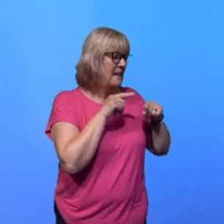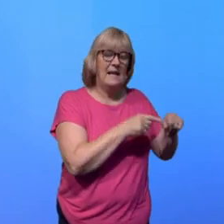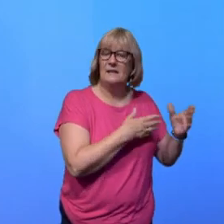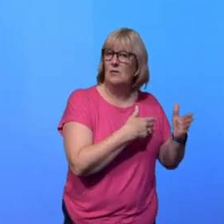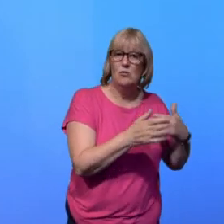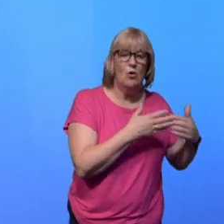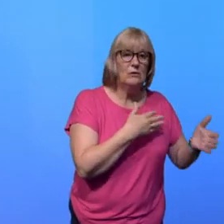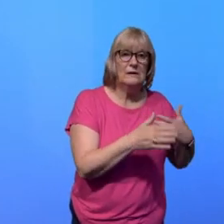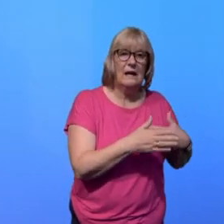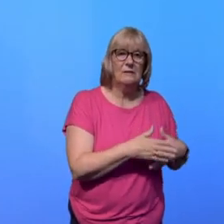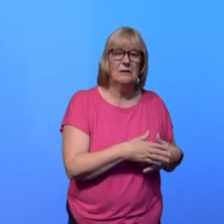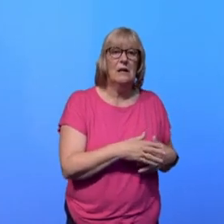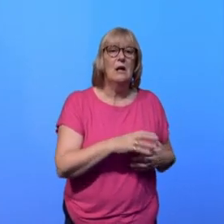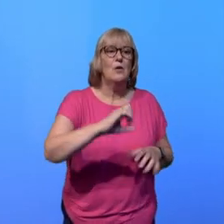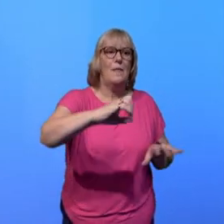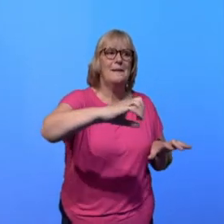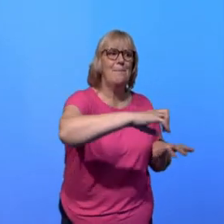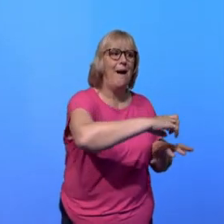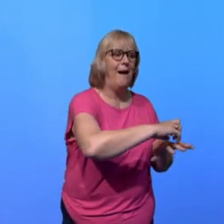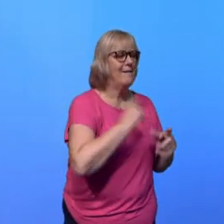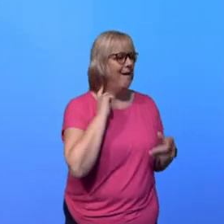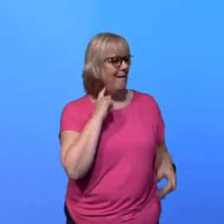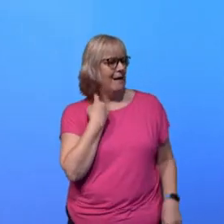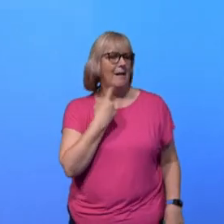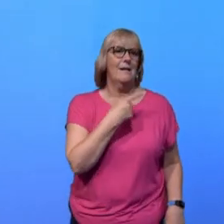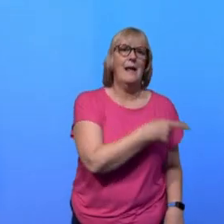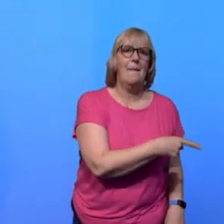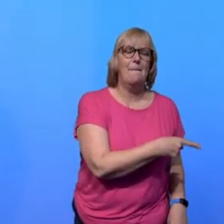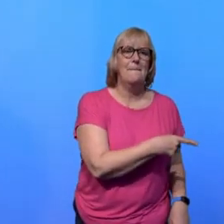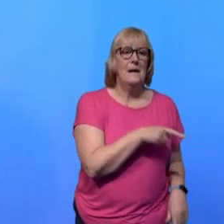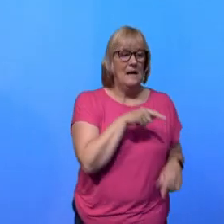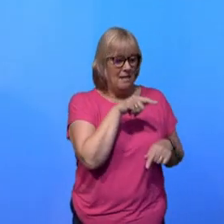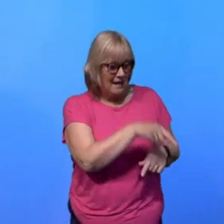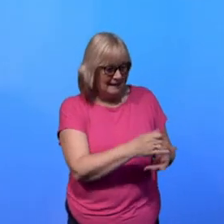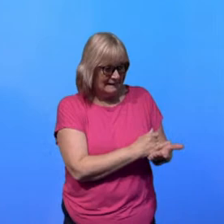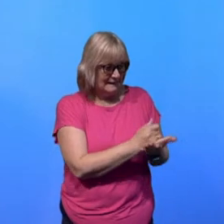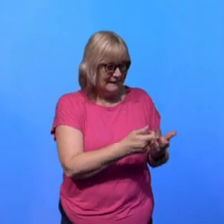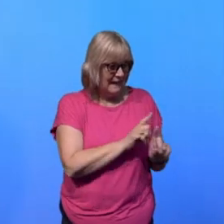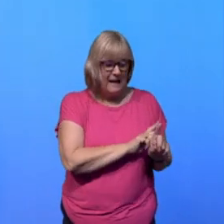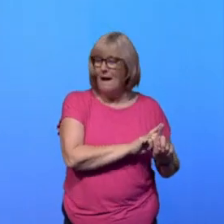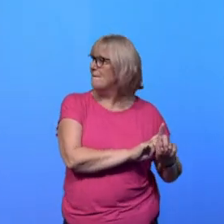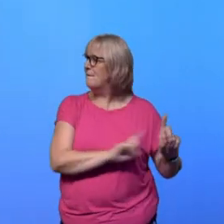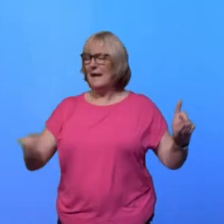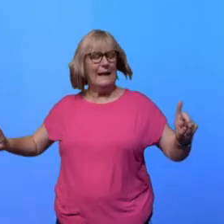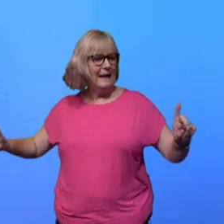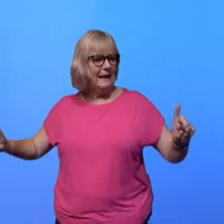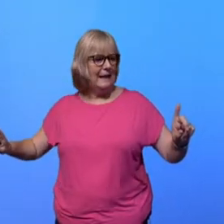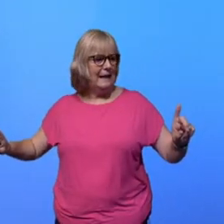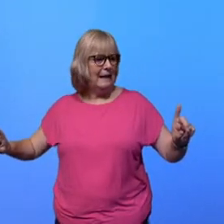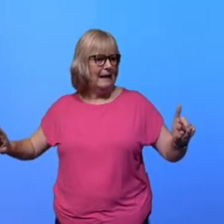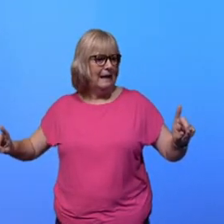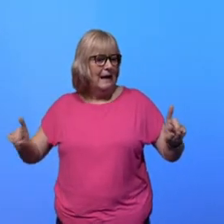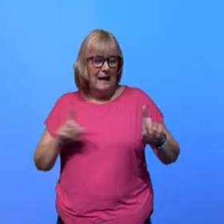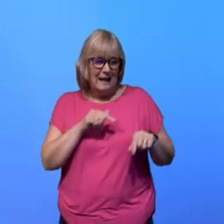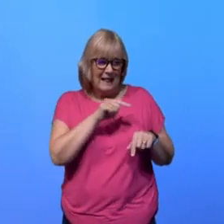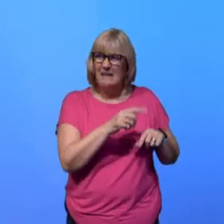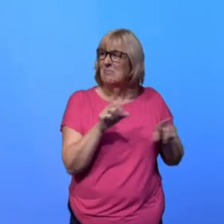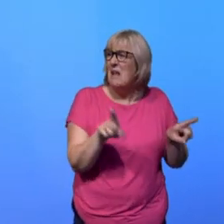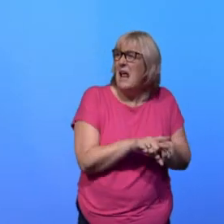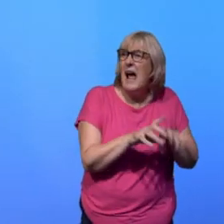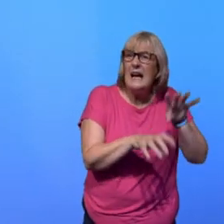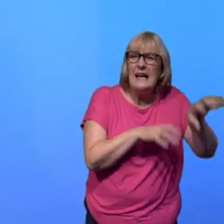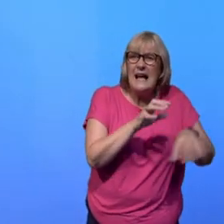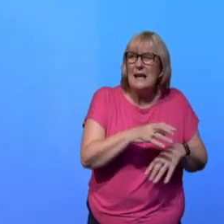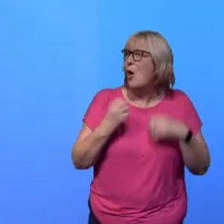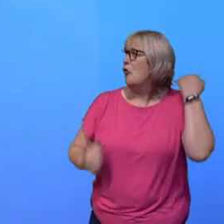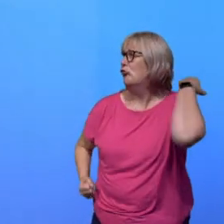its danger. Flee. Flee as you would from a wild animal in the pastorals, Paul tells Timothy. Flee.